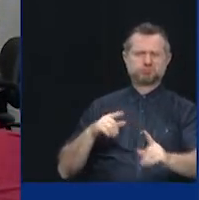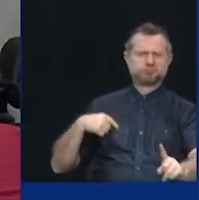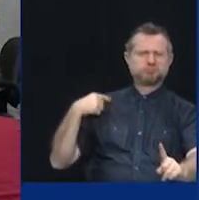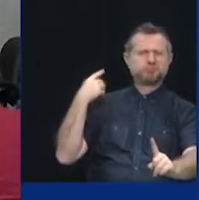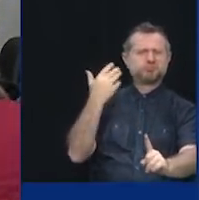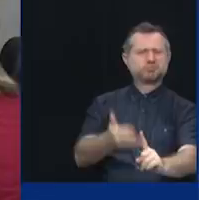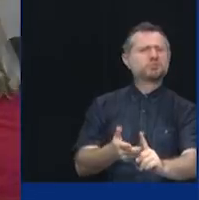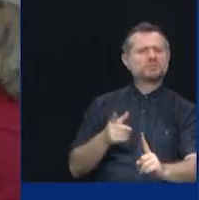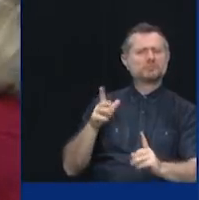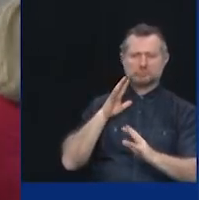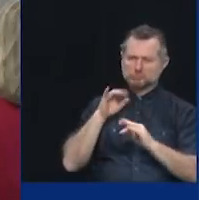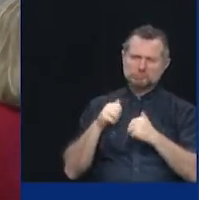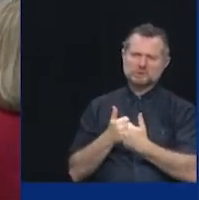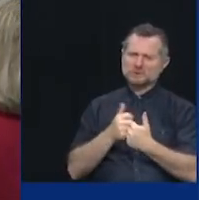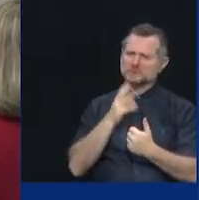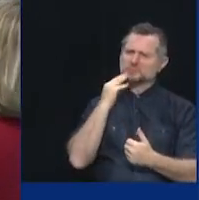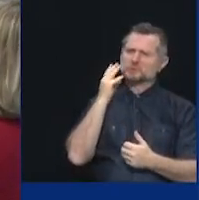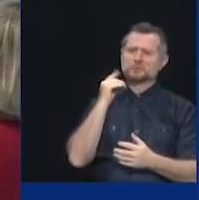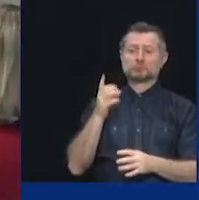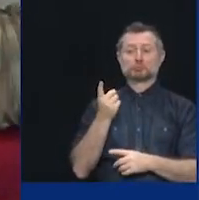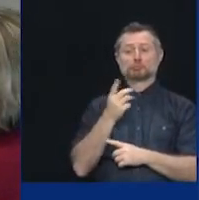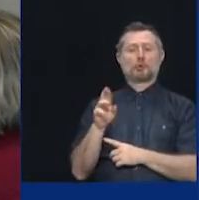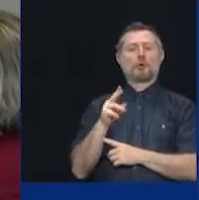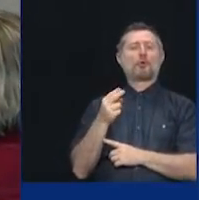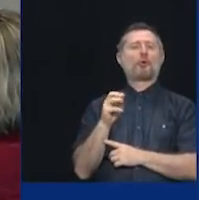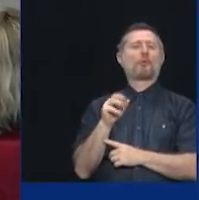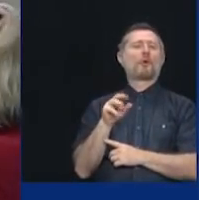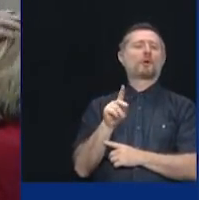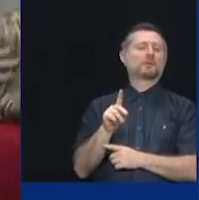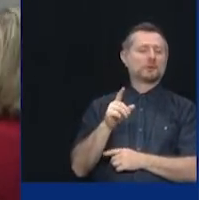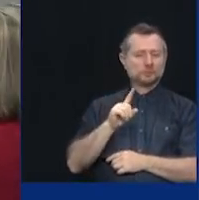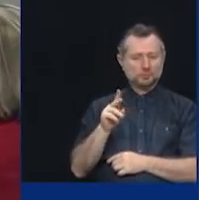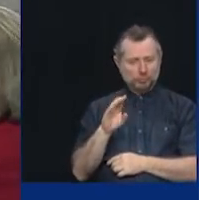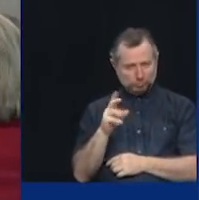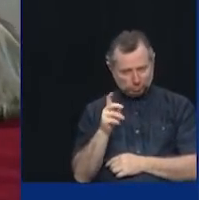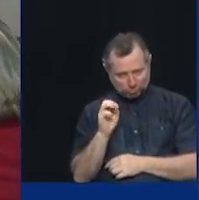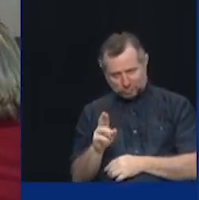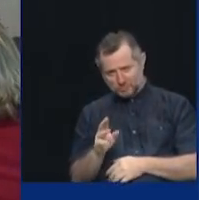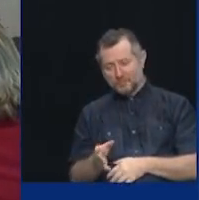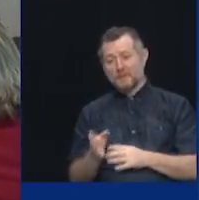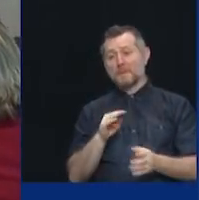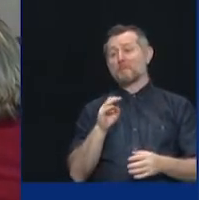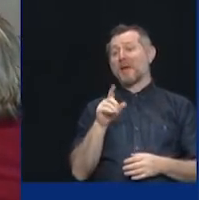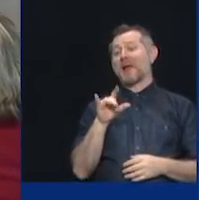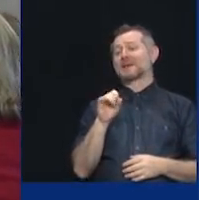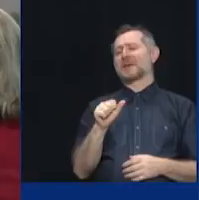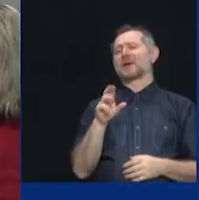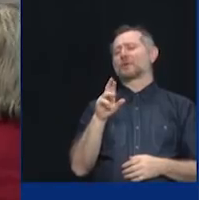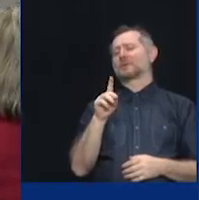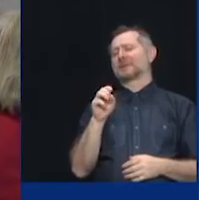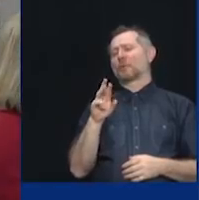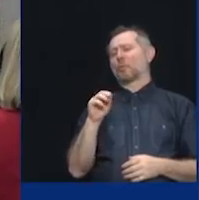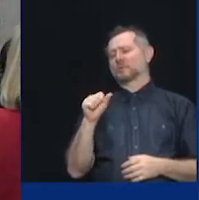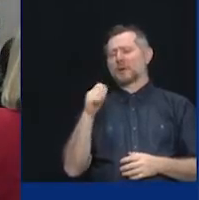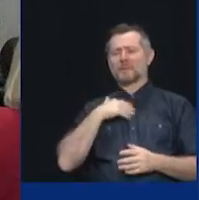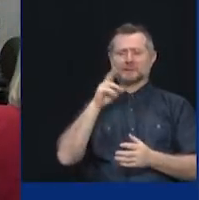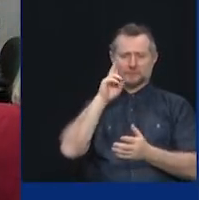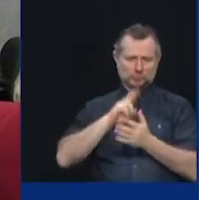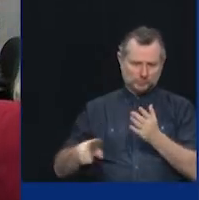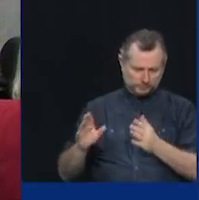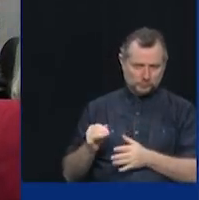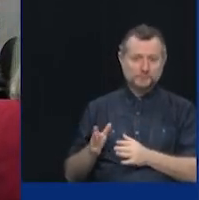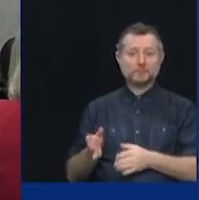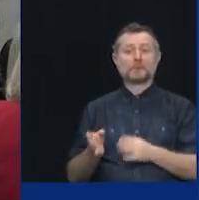Dr. Howard Zucker. Melissa DeRosa, secretary to the governor, who's done a fantastic job. Bob Master from